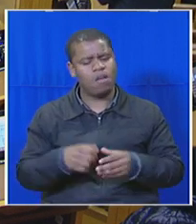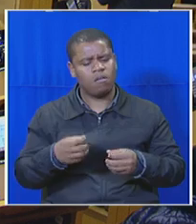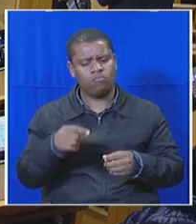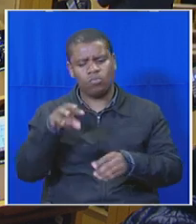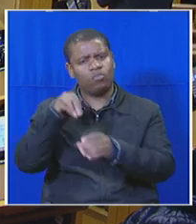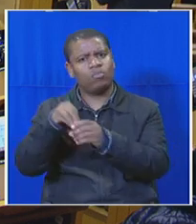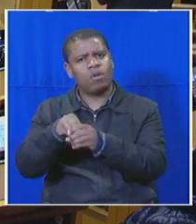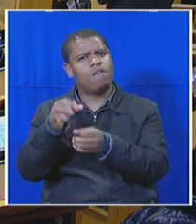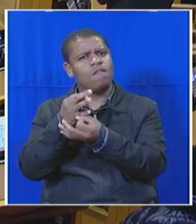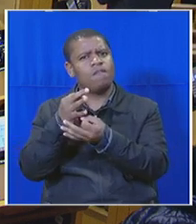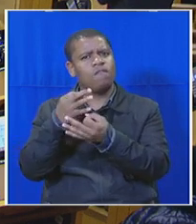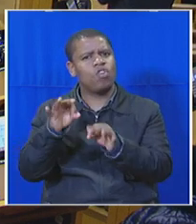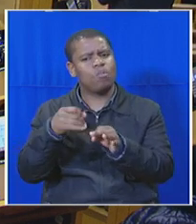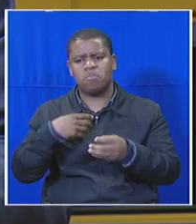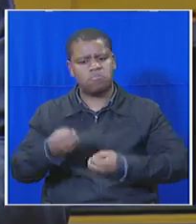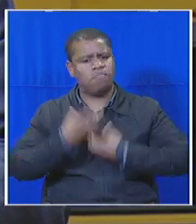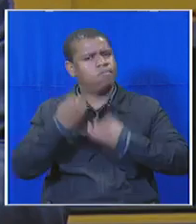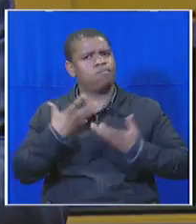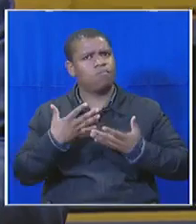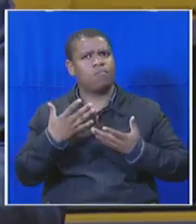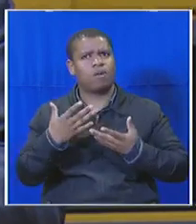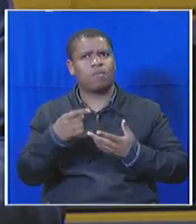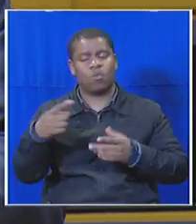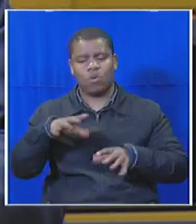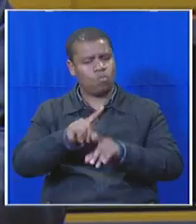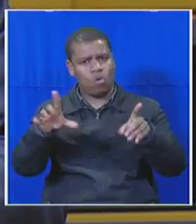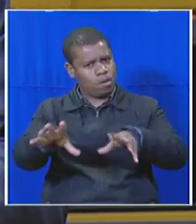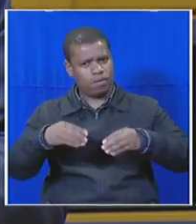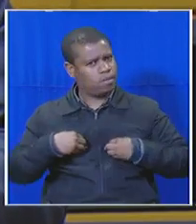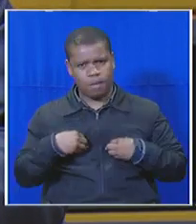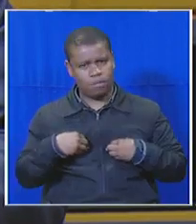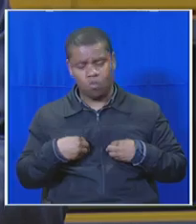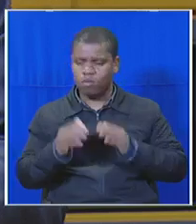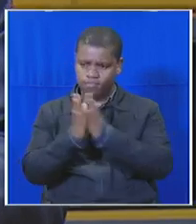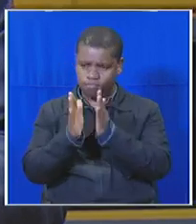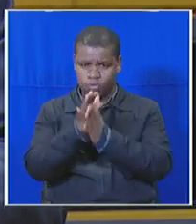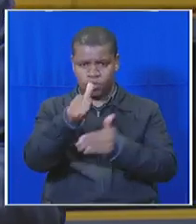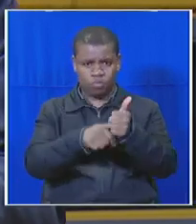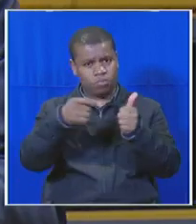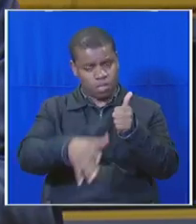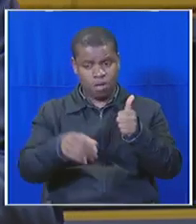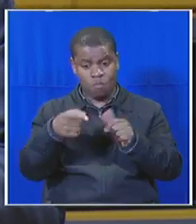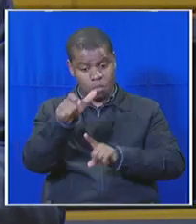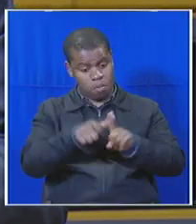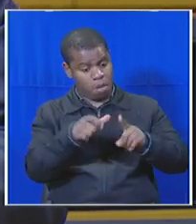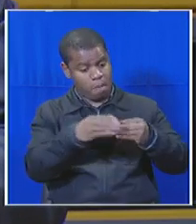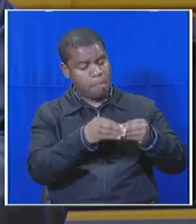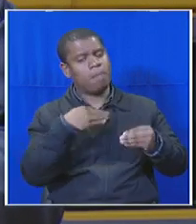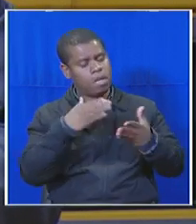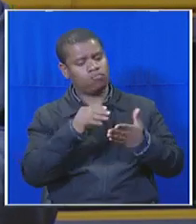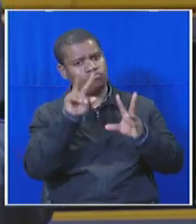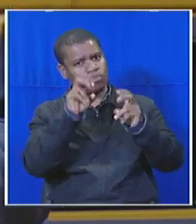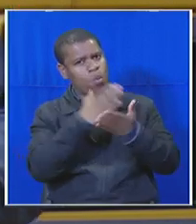protected, is not compatible with the decorum of the House, and I urge the Honorable Deputy Speaker to request the Honorable Member to withdraw